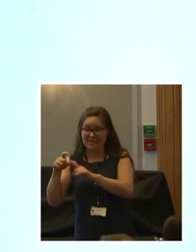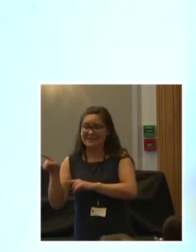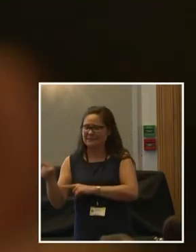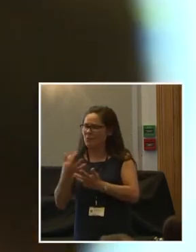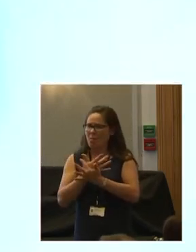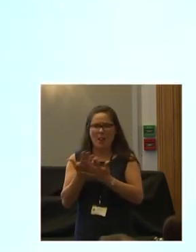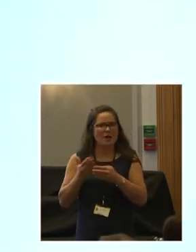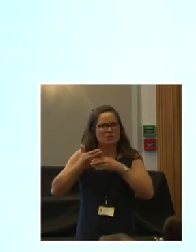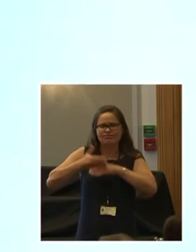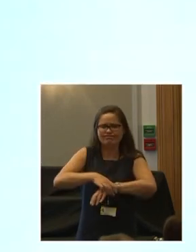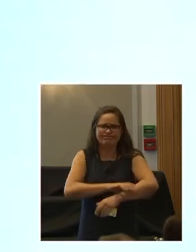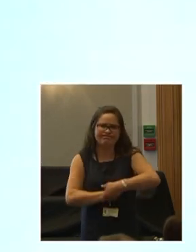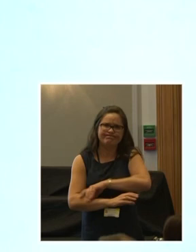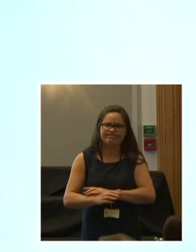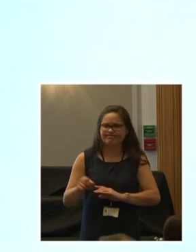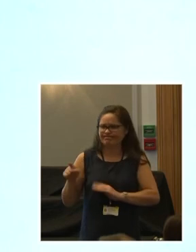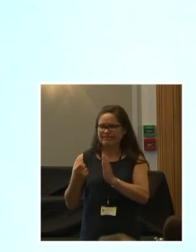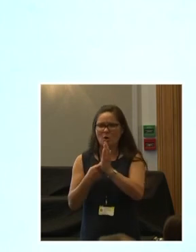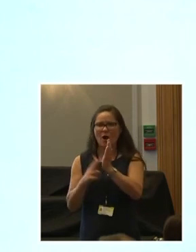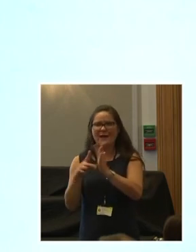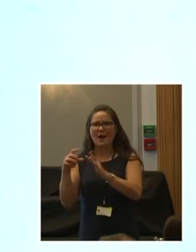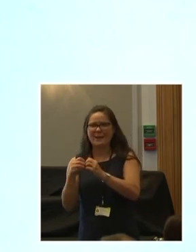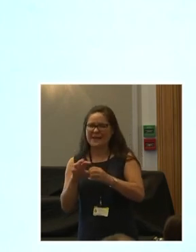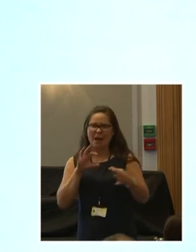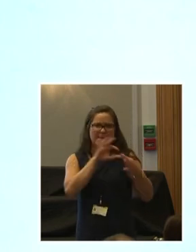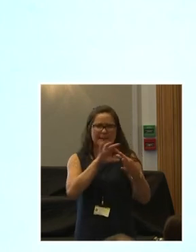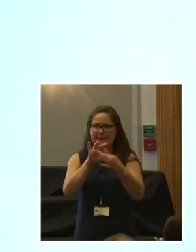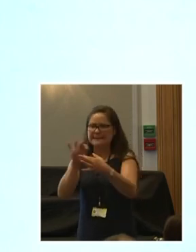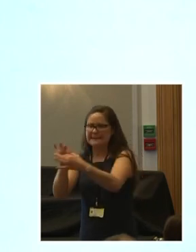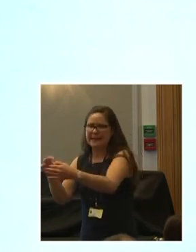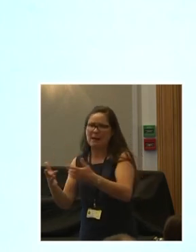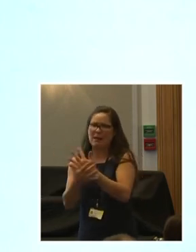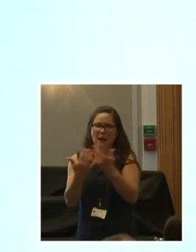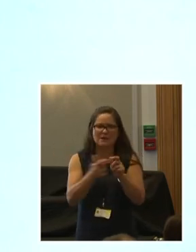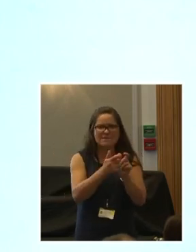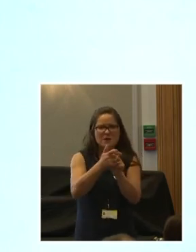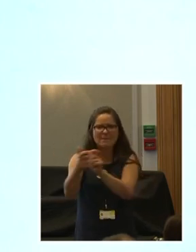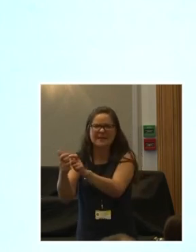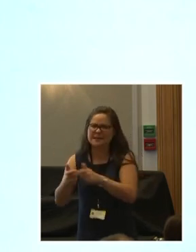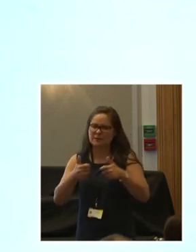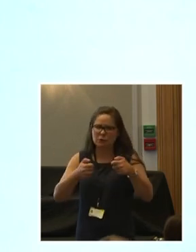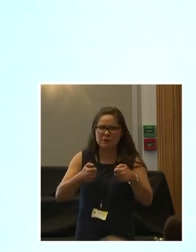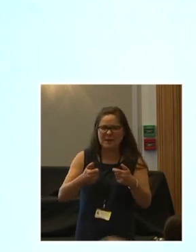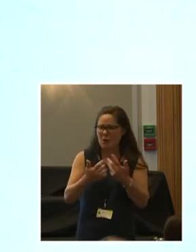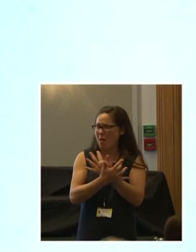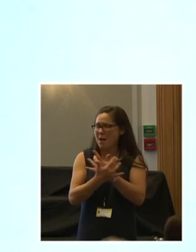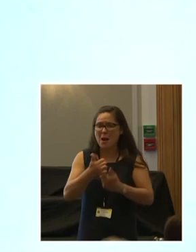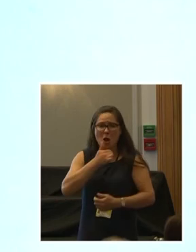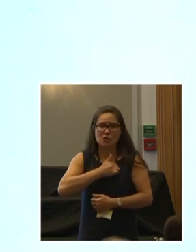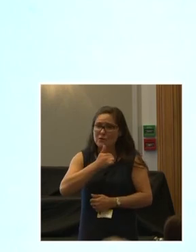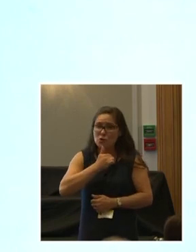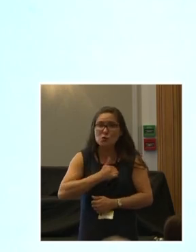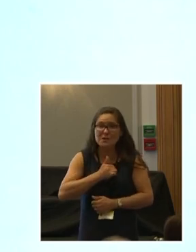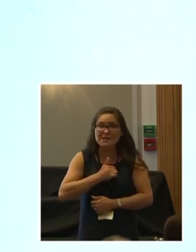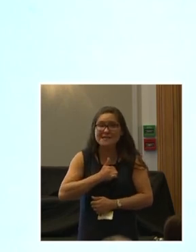we're linking in with a lot of studios for games, including Audible Games. There are a lot of users on the forum. So what I'll do is I'll find the exact